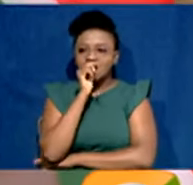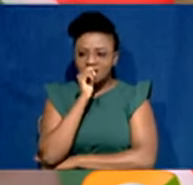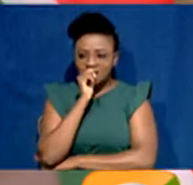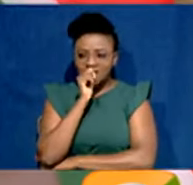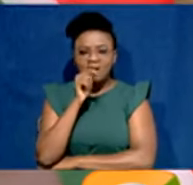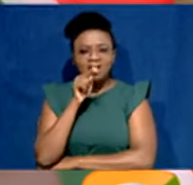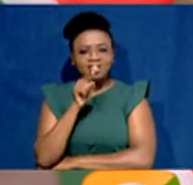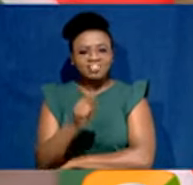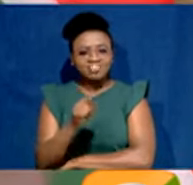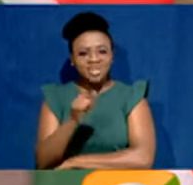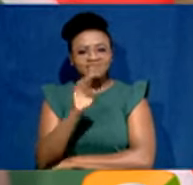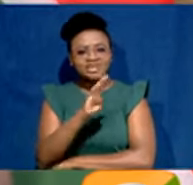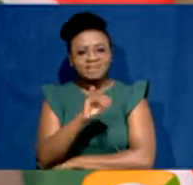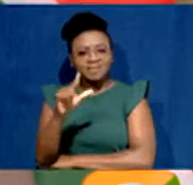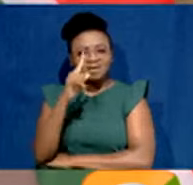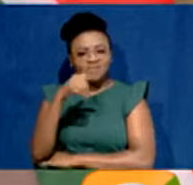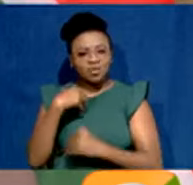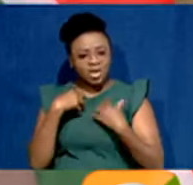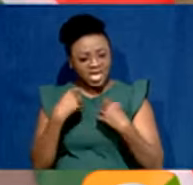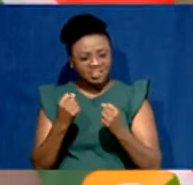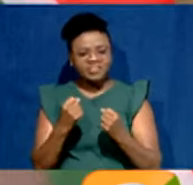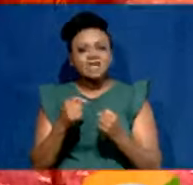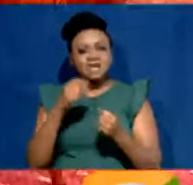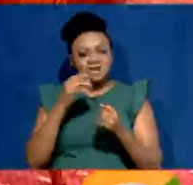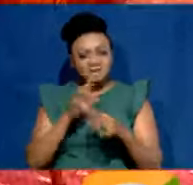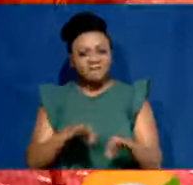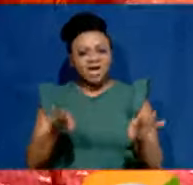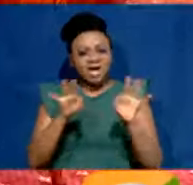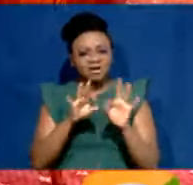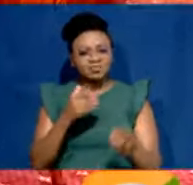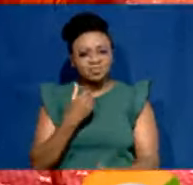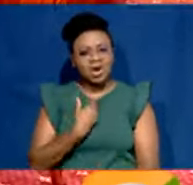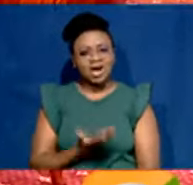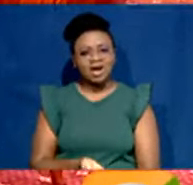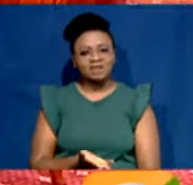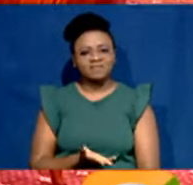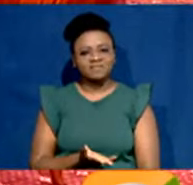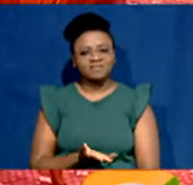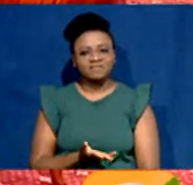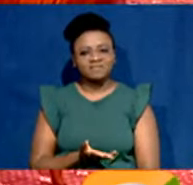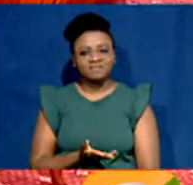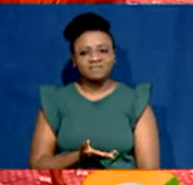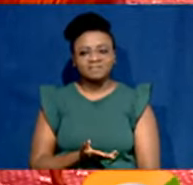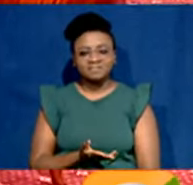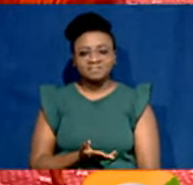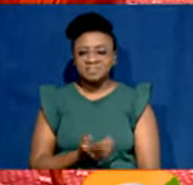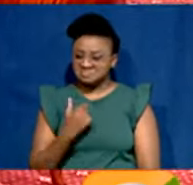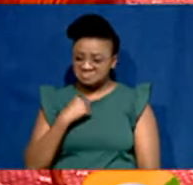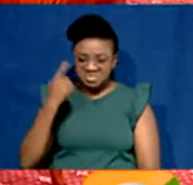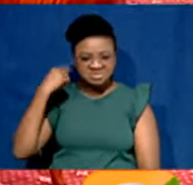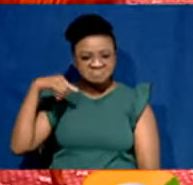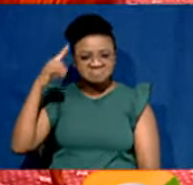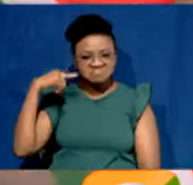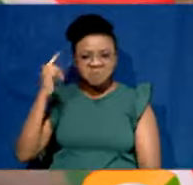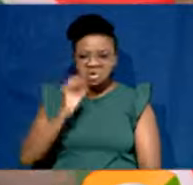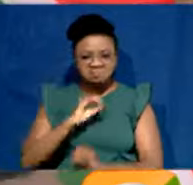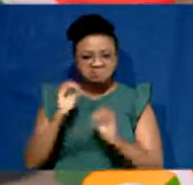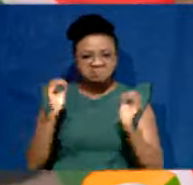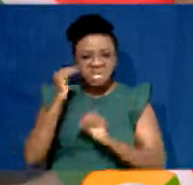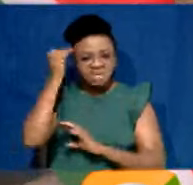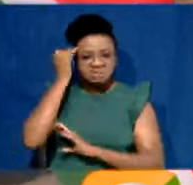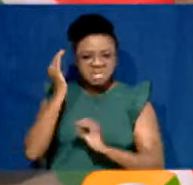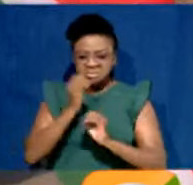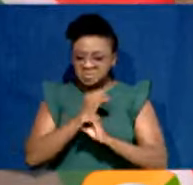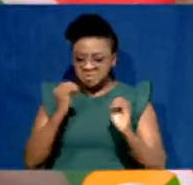in this bill. I am not a madman. Right. And Mr. President, to do things, yeah, that I know are not good